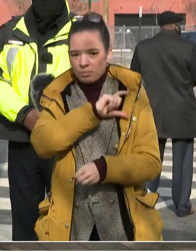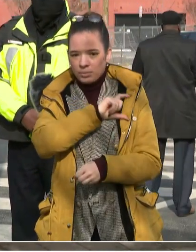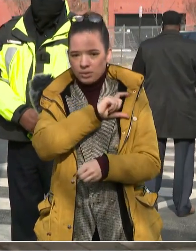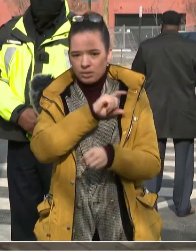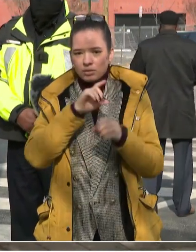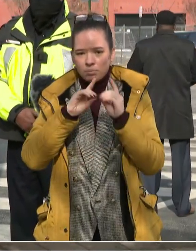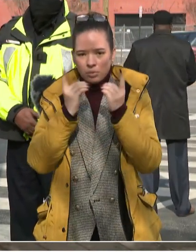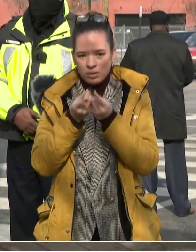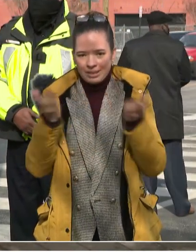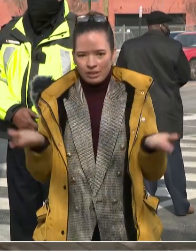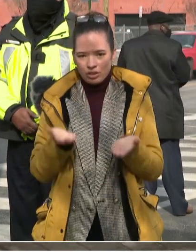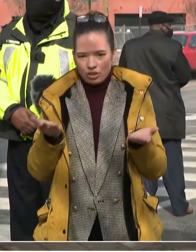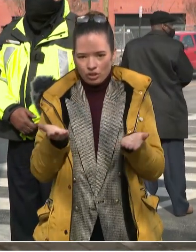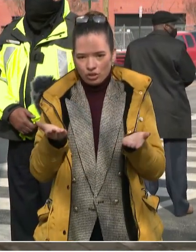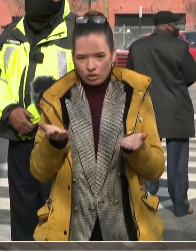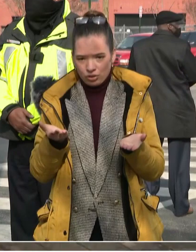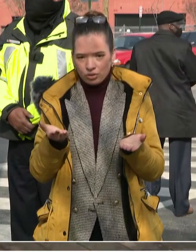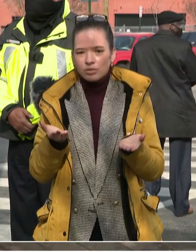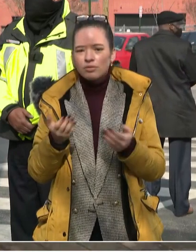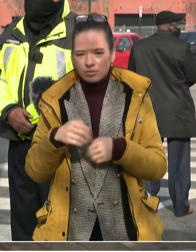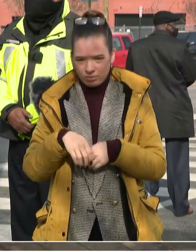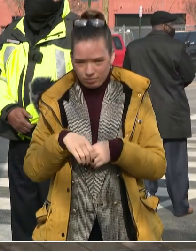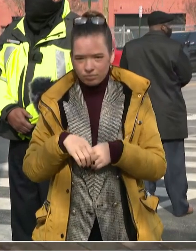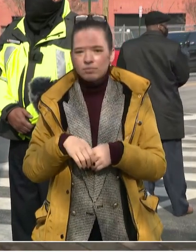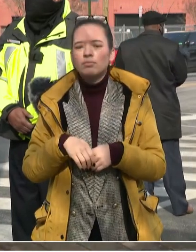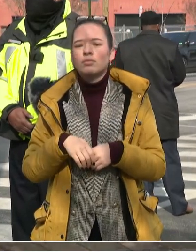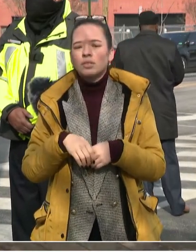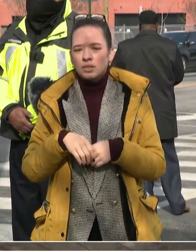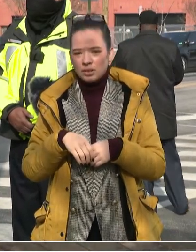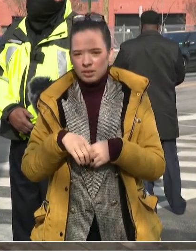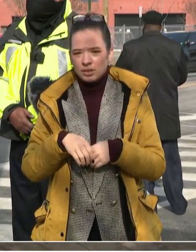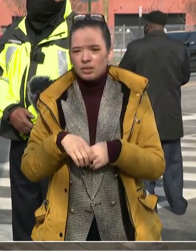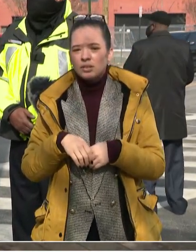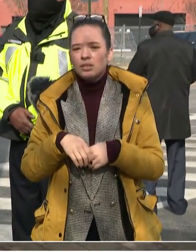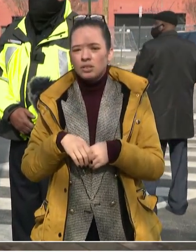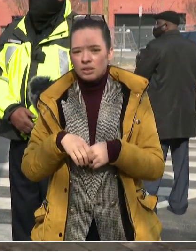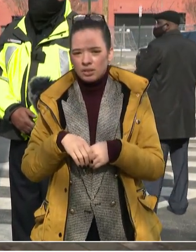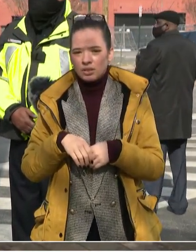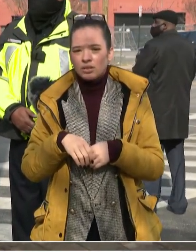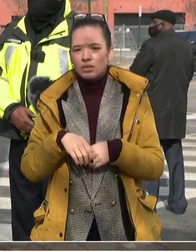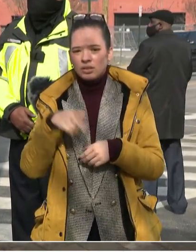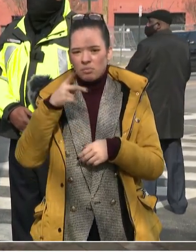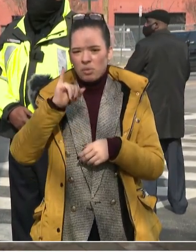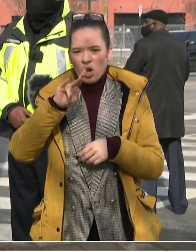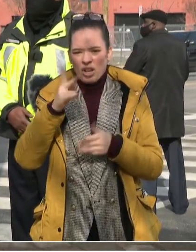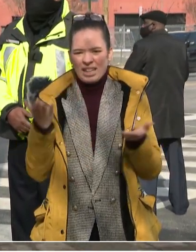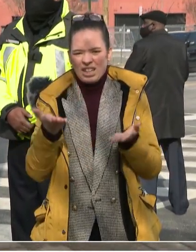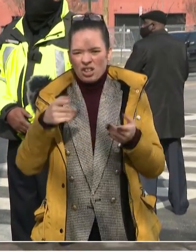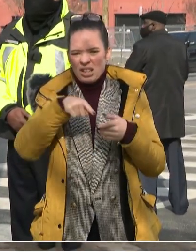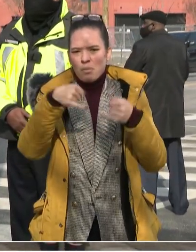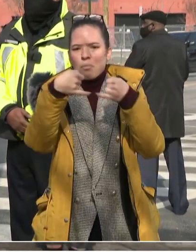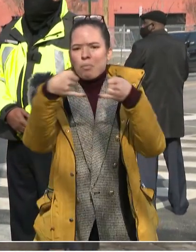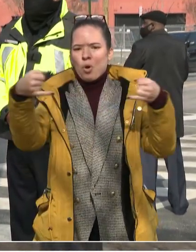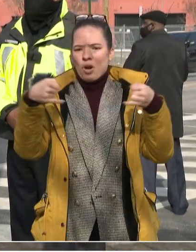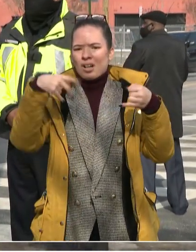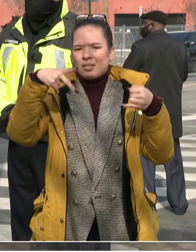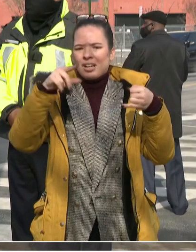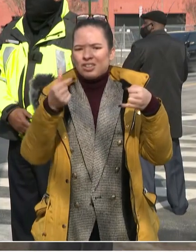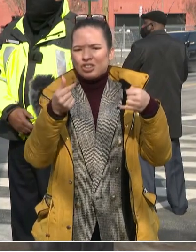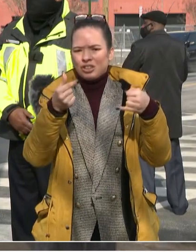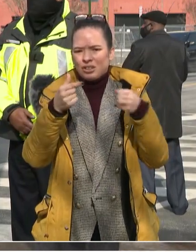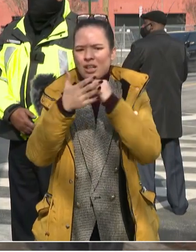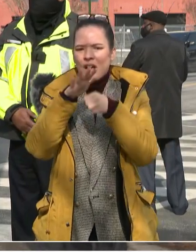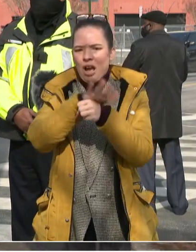Park. We are on our border between Washington, D.C. and Prince George's County to talk about how our jurisdictions